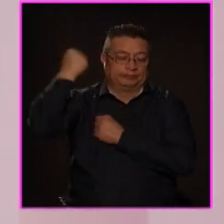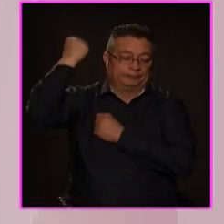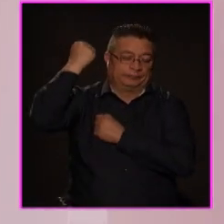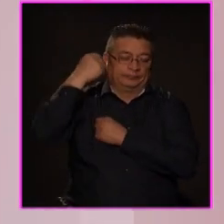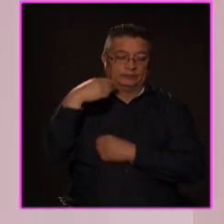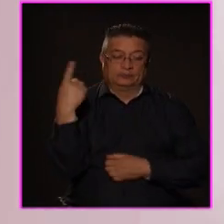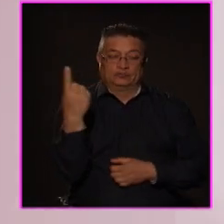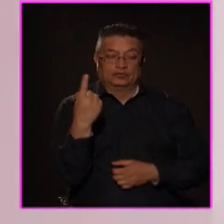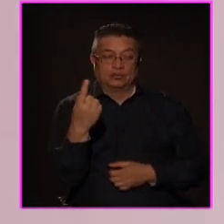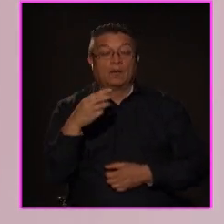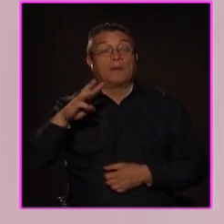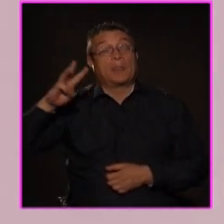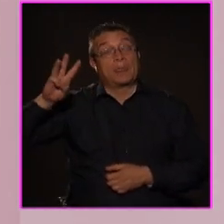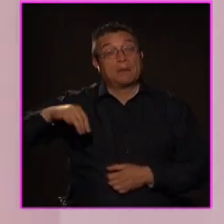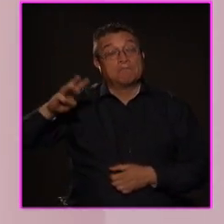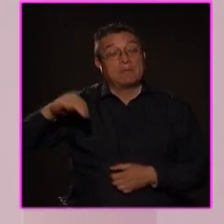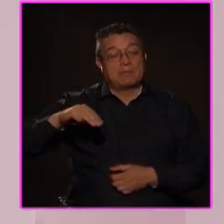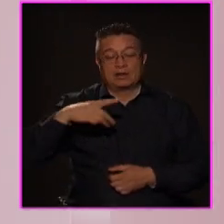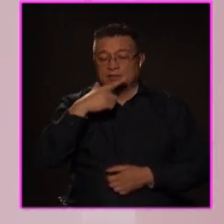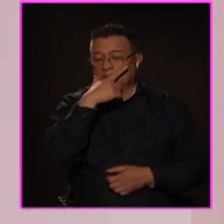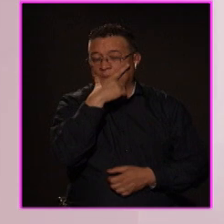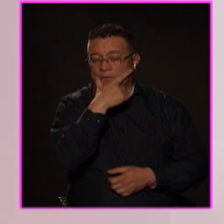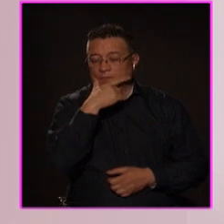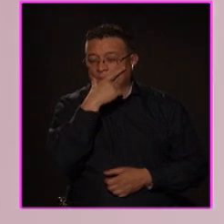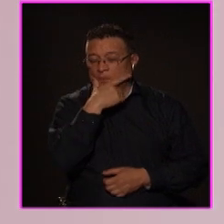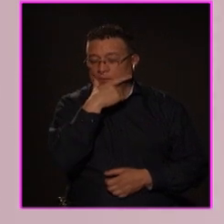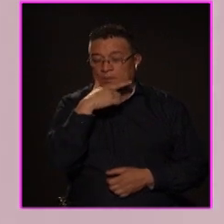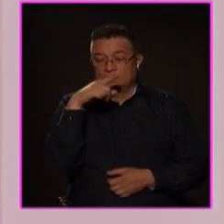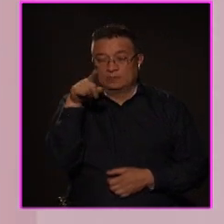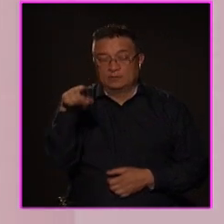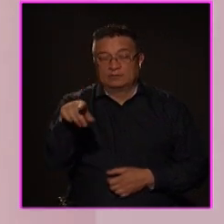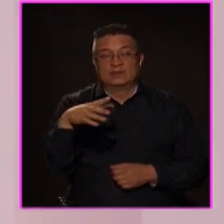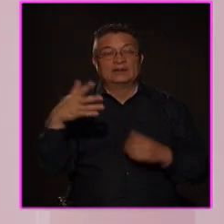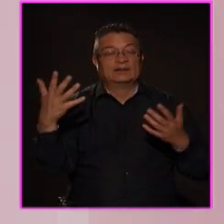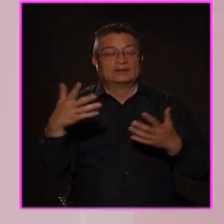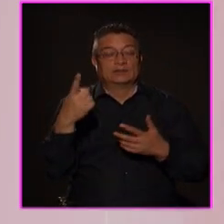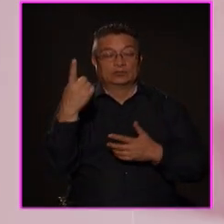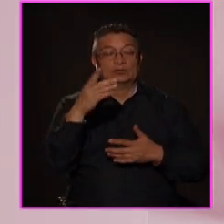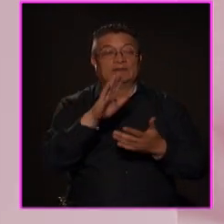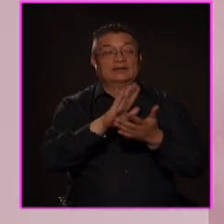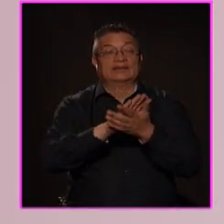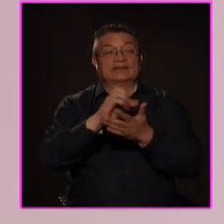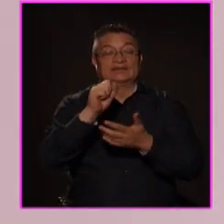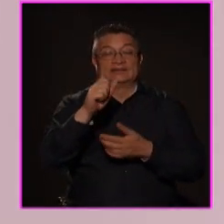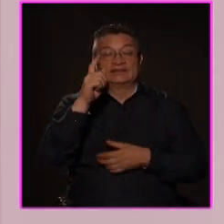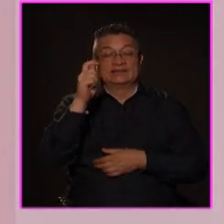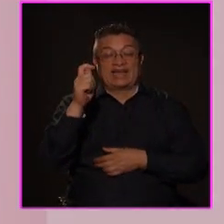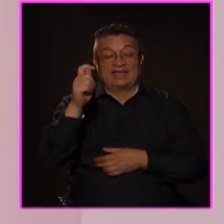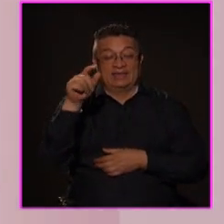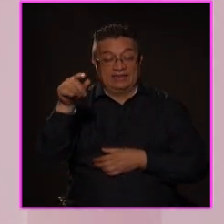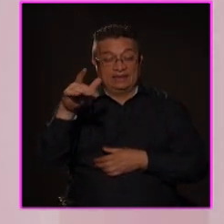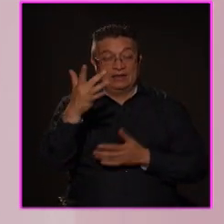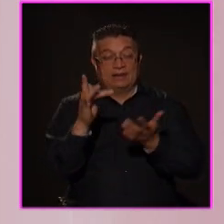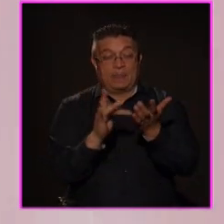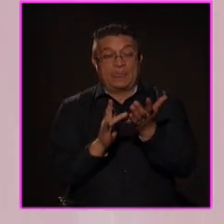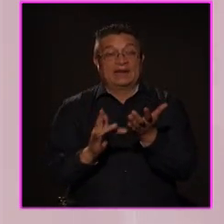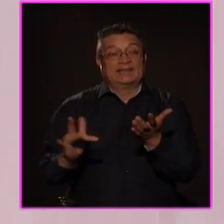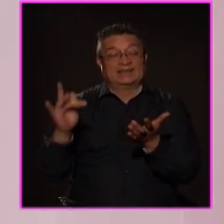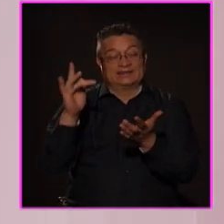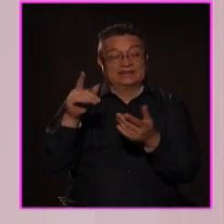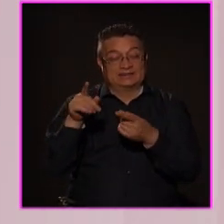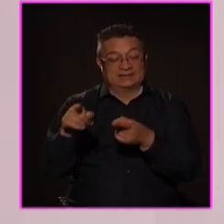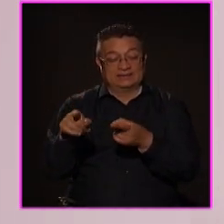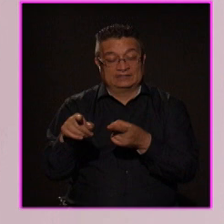mother suspects that a generative AI, a chatbot, had a role in